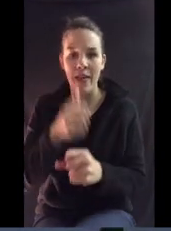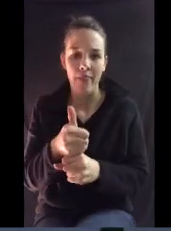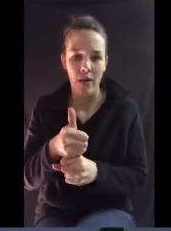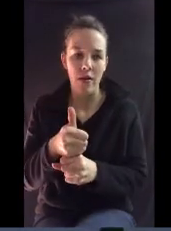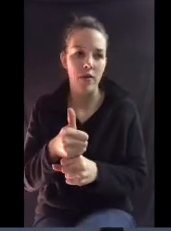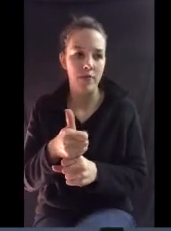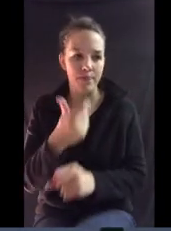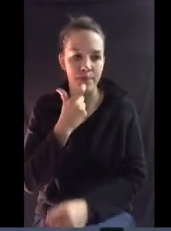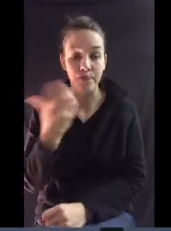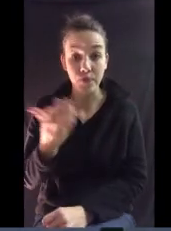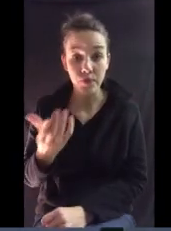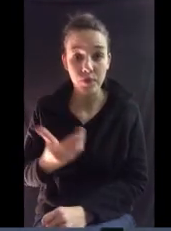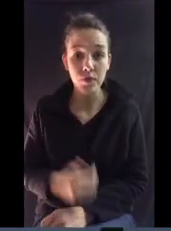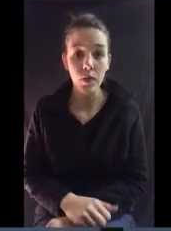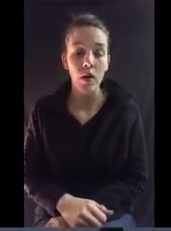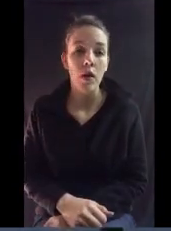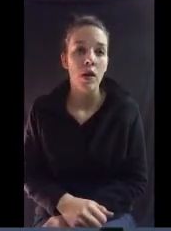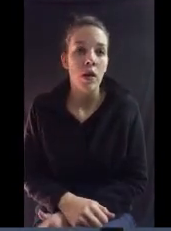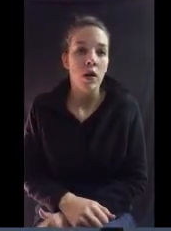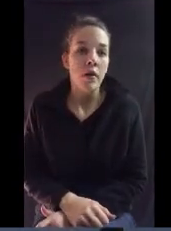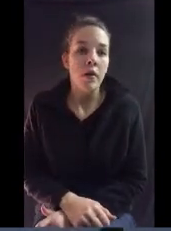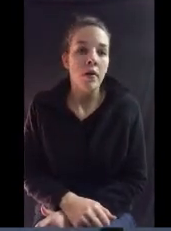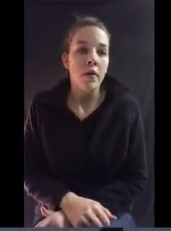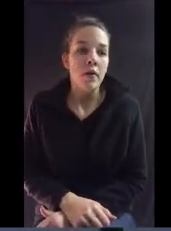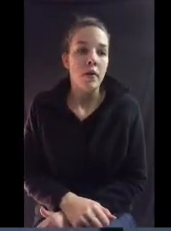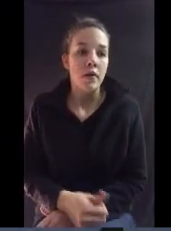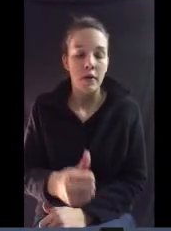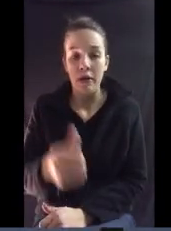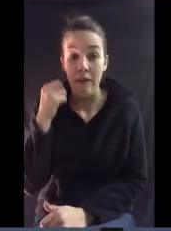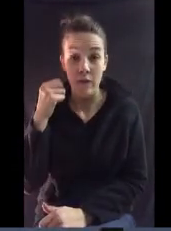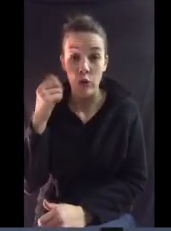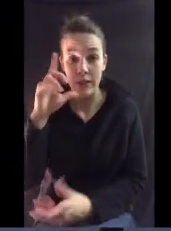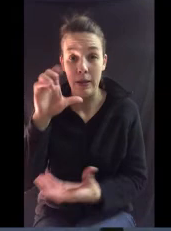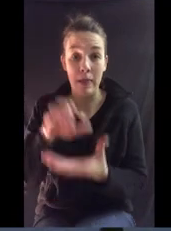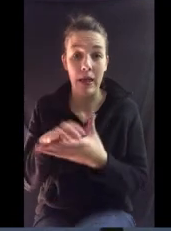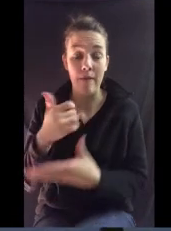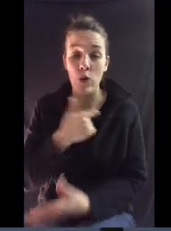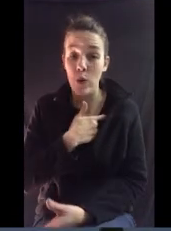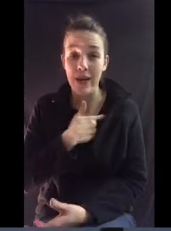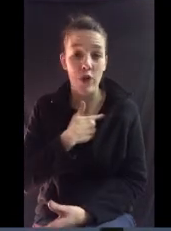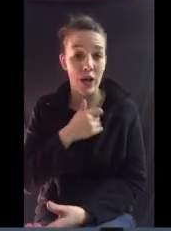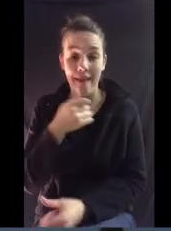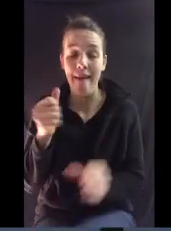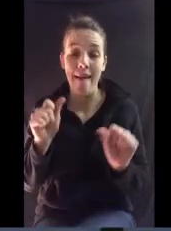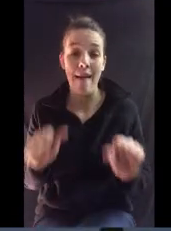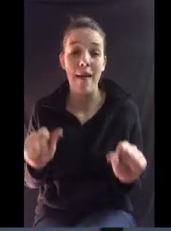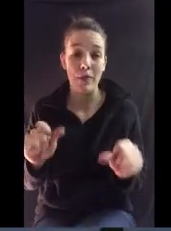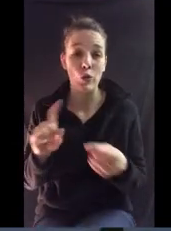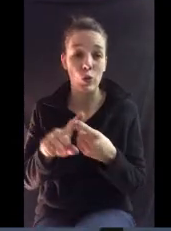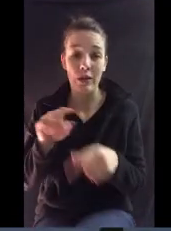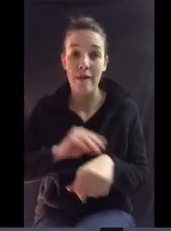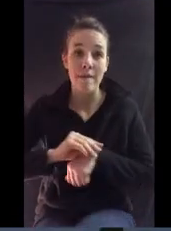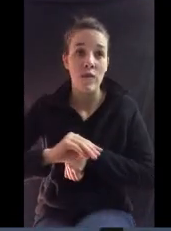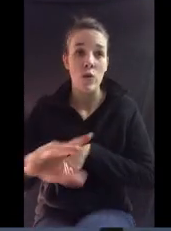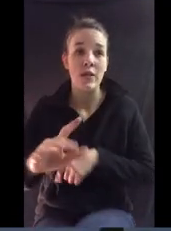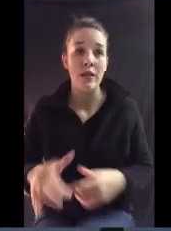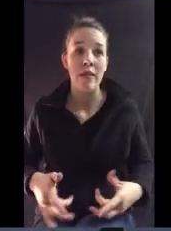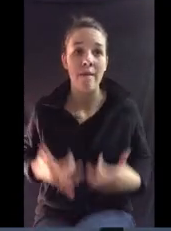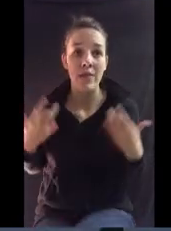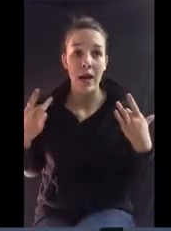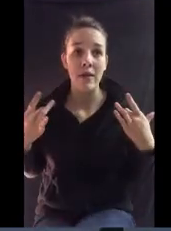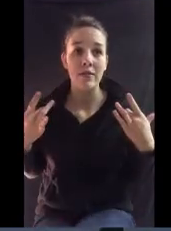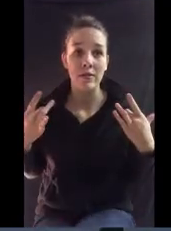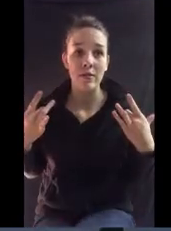statement of faith. It says this: I refuse to believe that we are unable